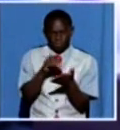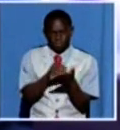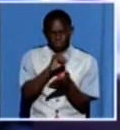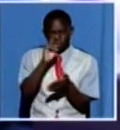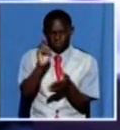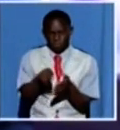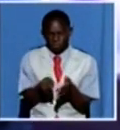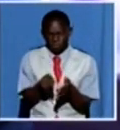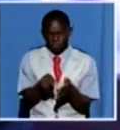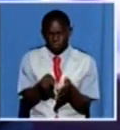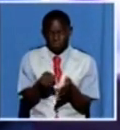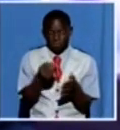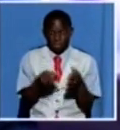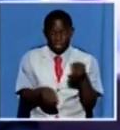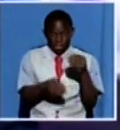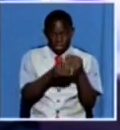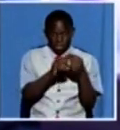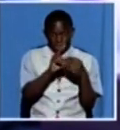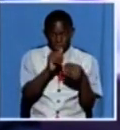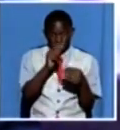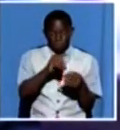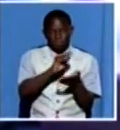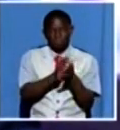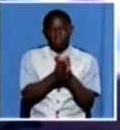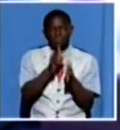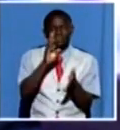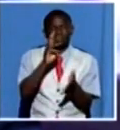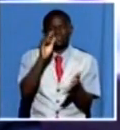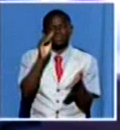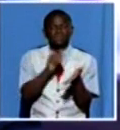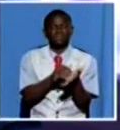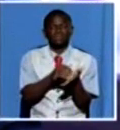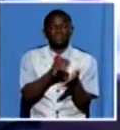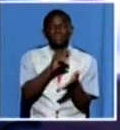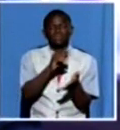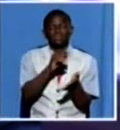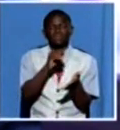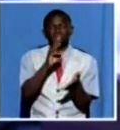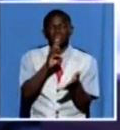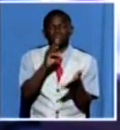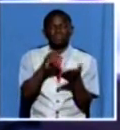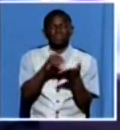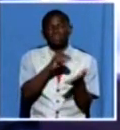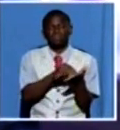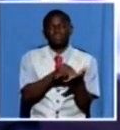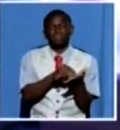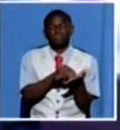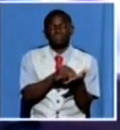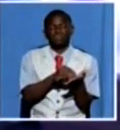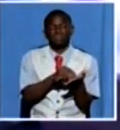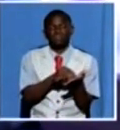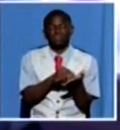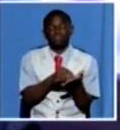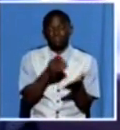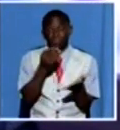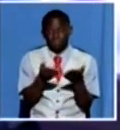$602,000. Contingents, 100. And I think I must explain that if the Engineering Institution of Zambia were